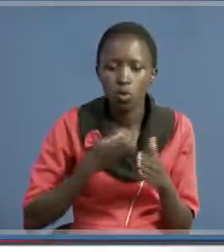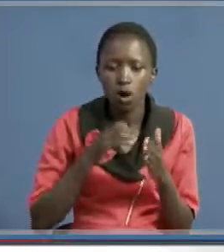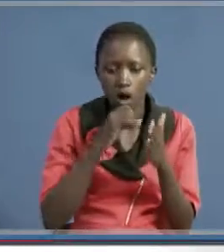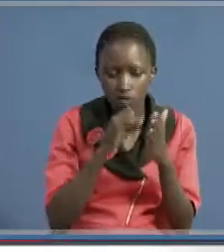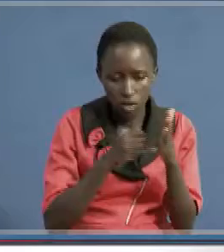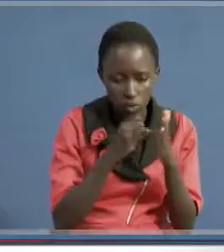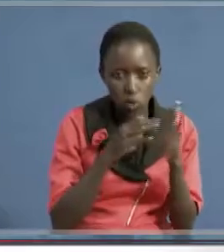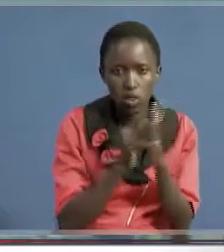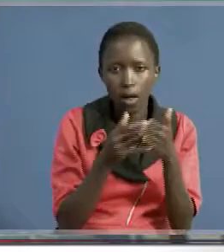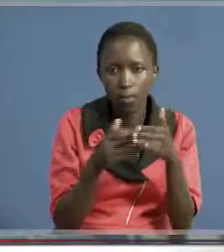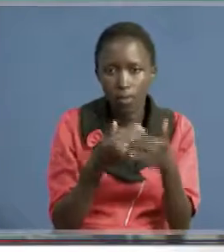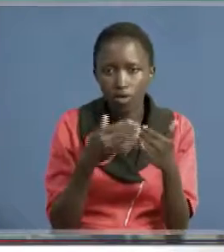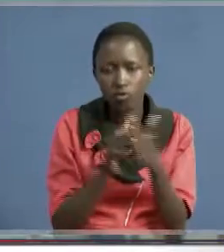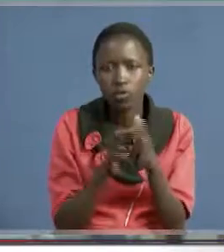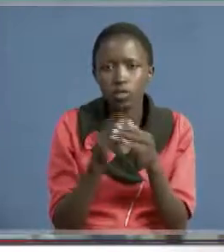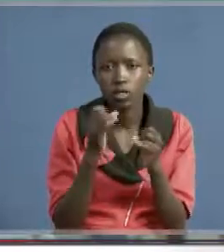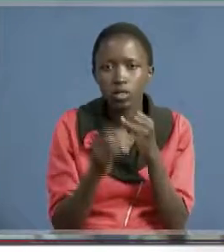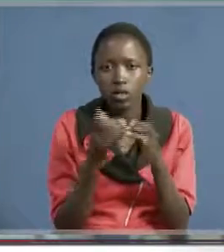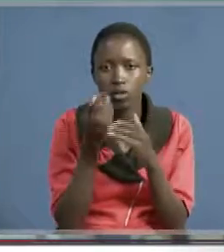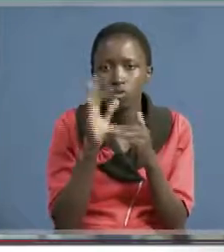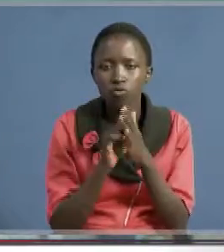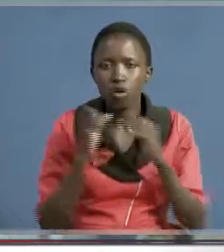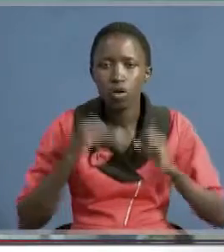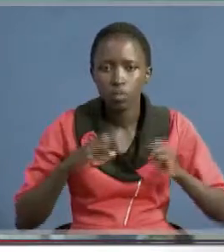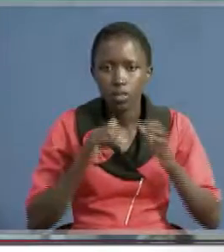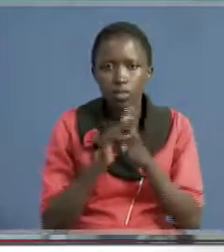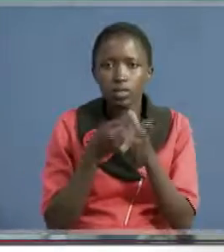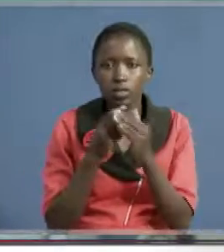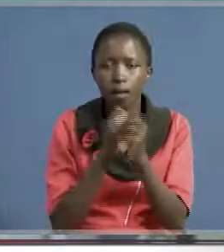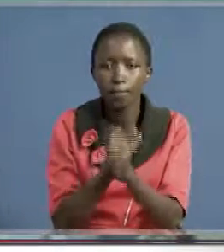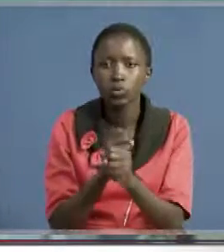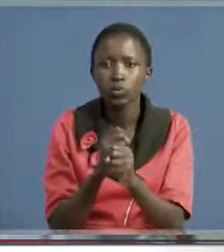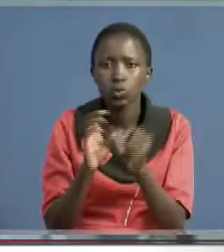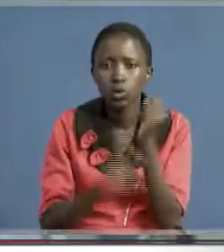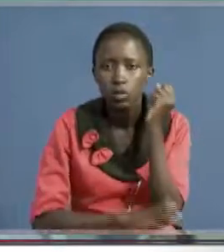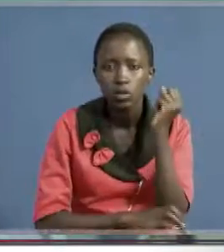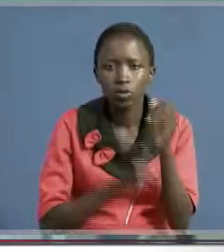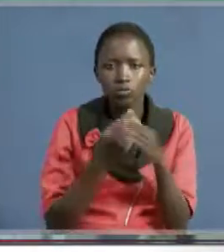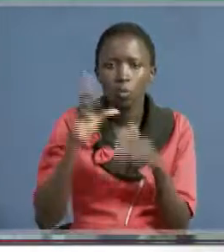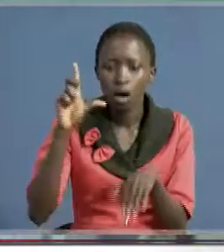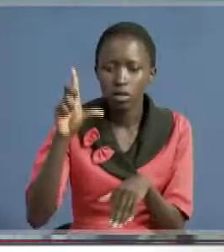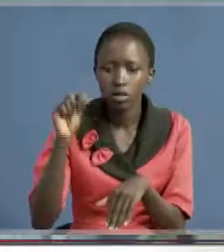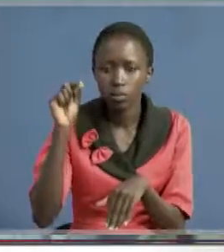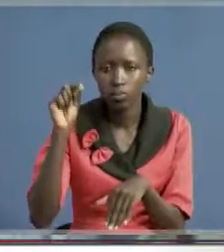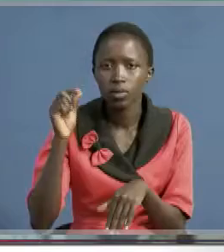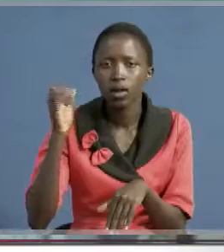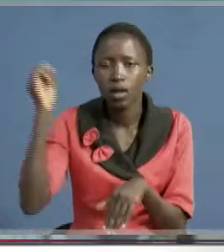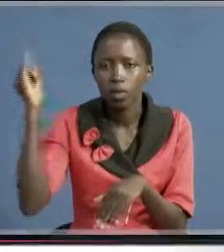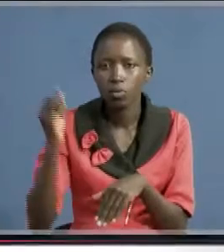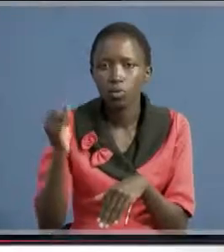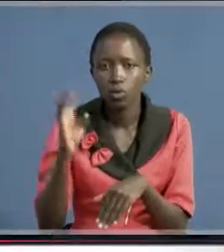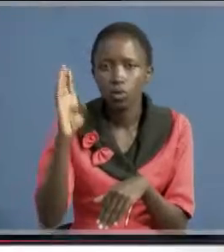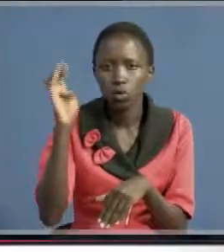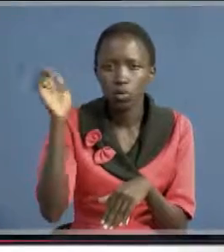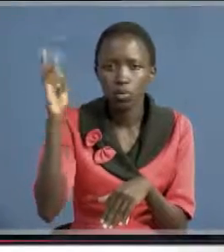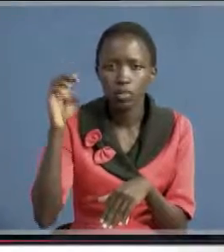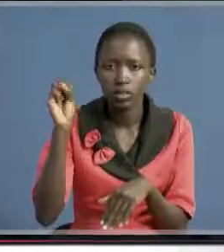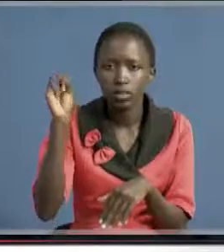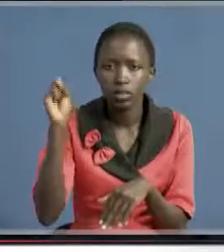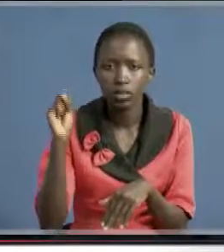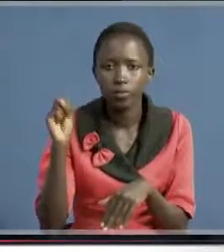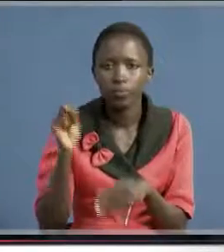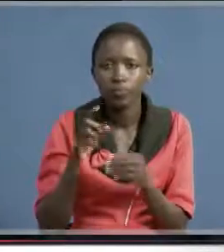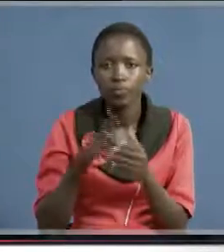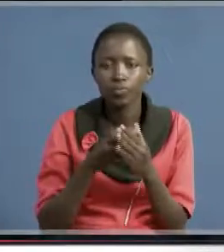factories ahead of the expiry of an agreement that protects the country from cheap imports from COMESA. Devolved the